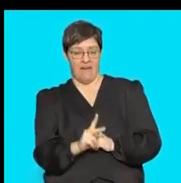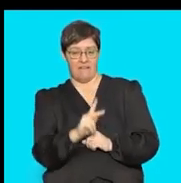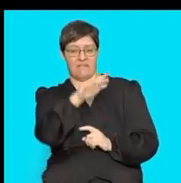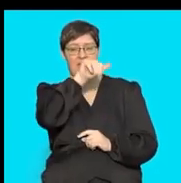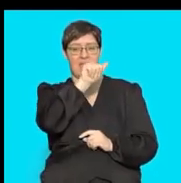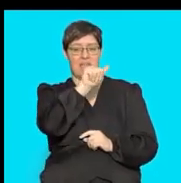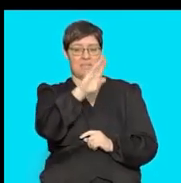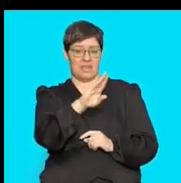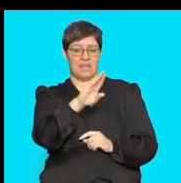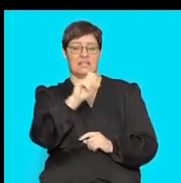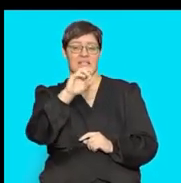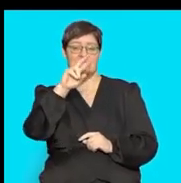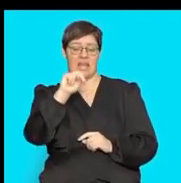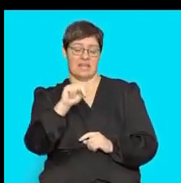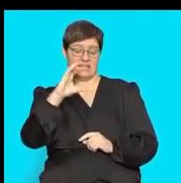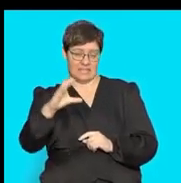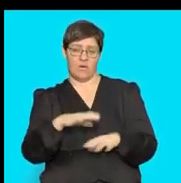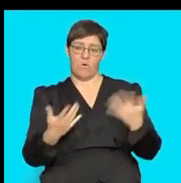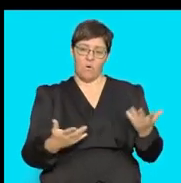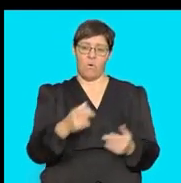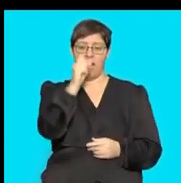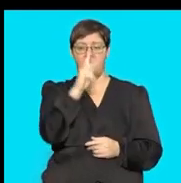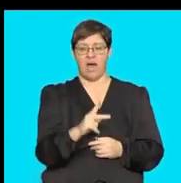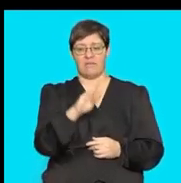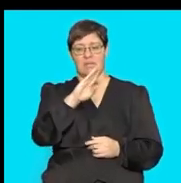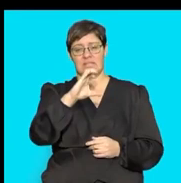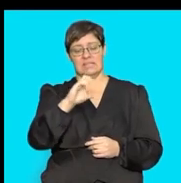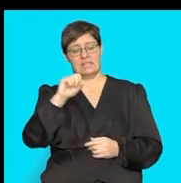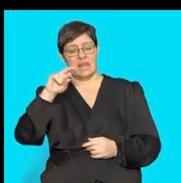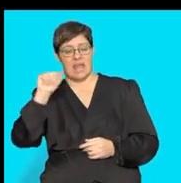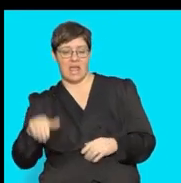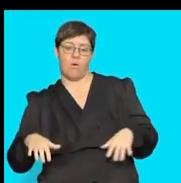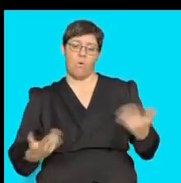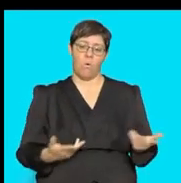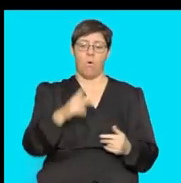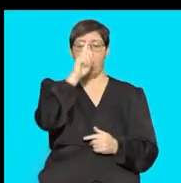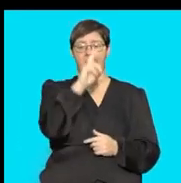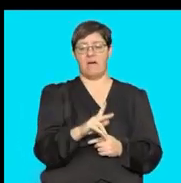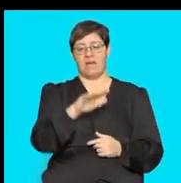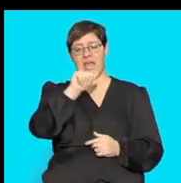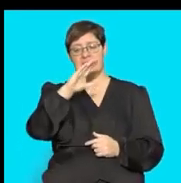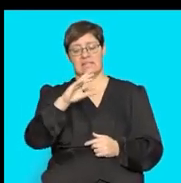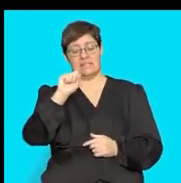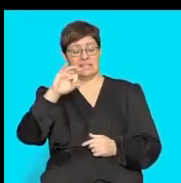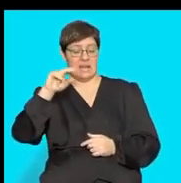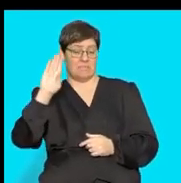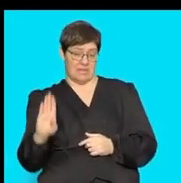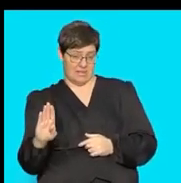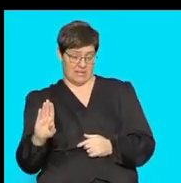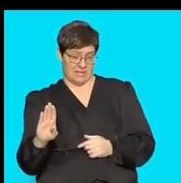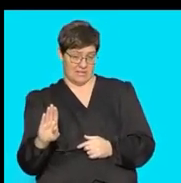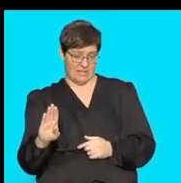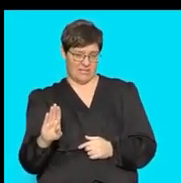half AB sine C, or half BC sine A, or half AC sine B for this triangle